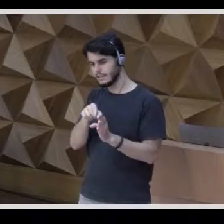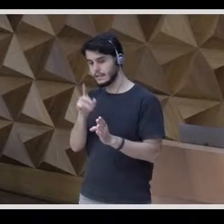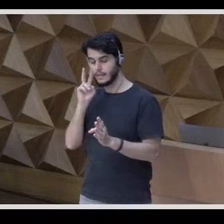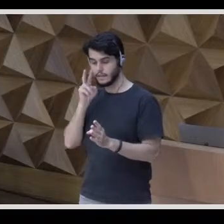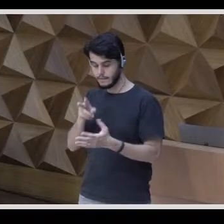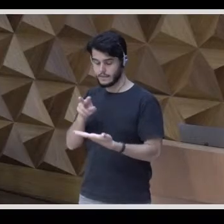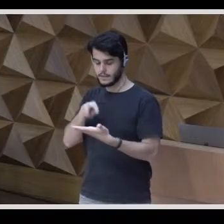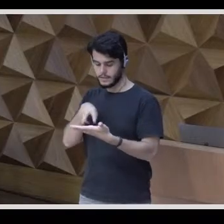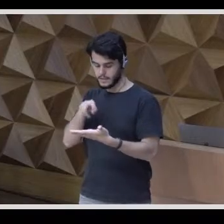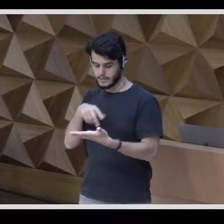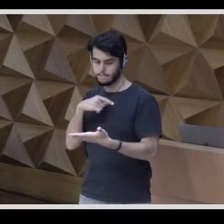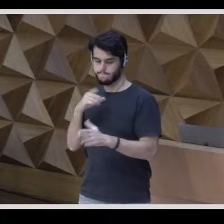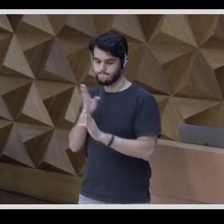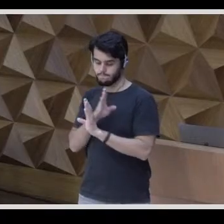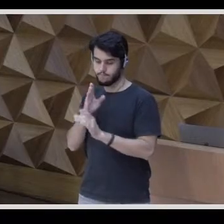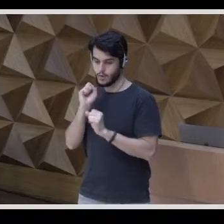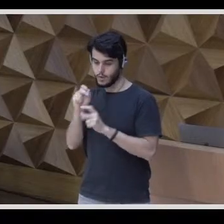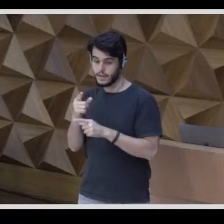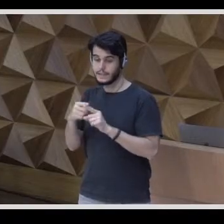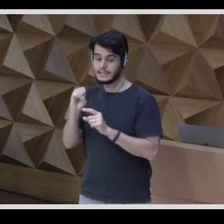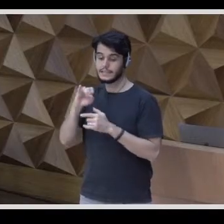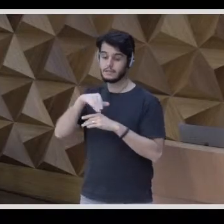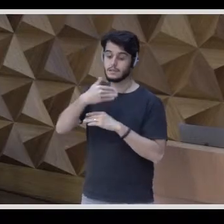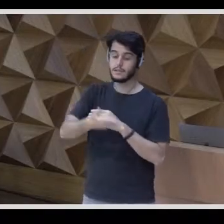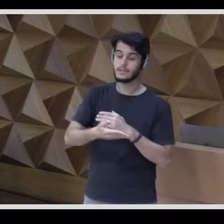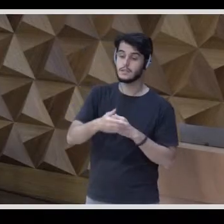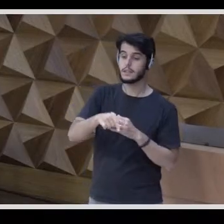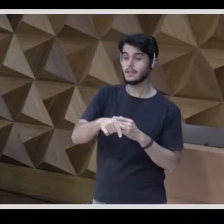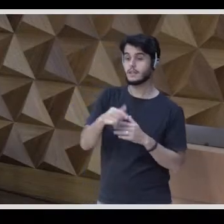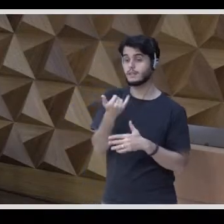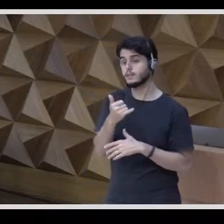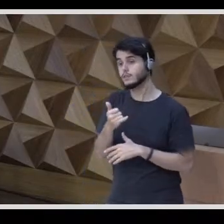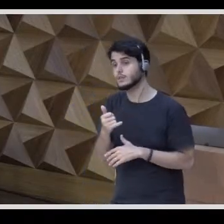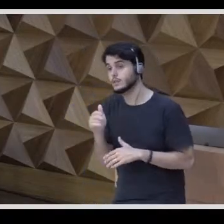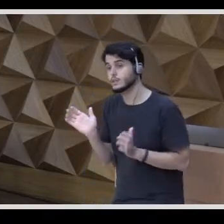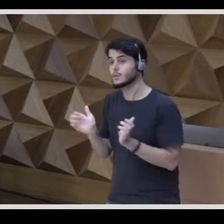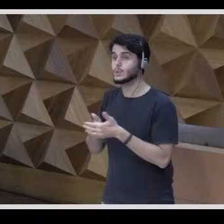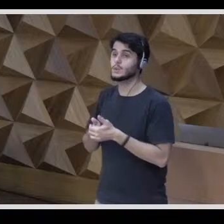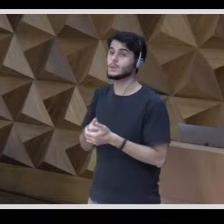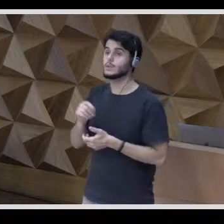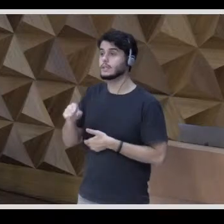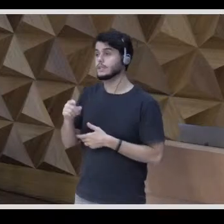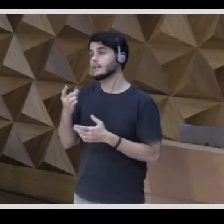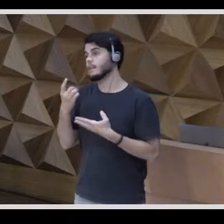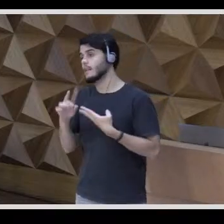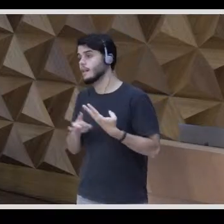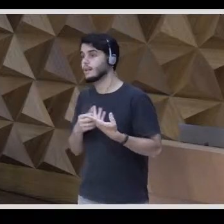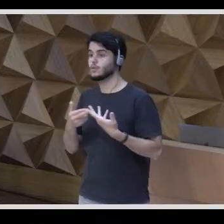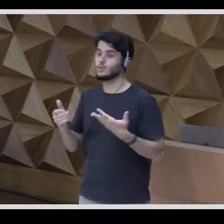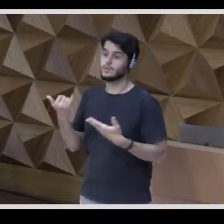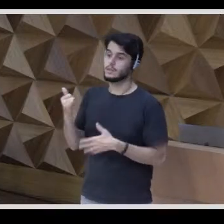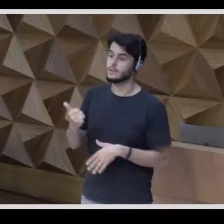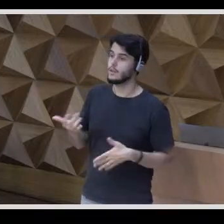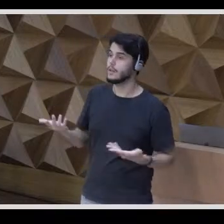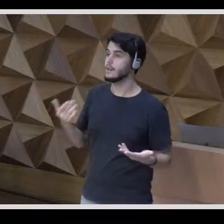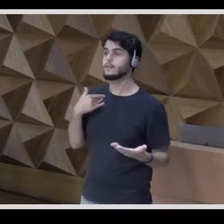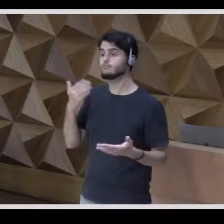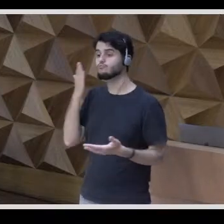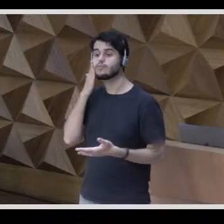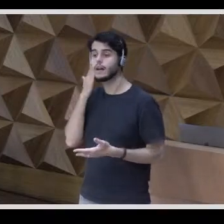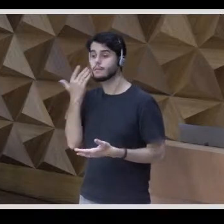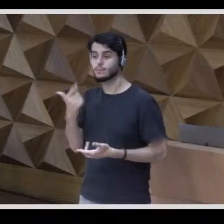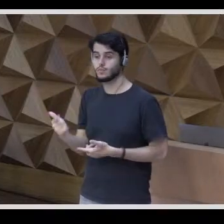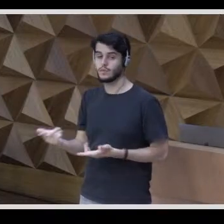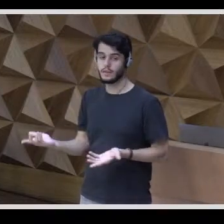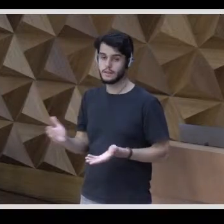for me, and this will be put into the phone. And I think very often they make we put seatbelts in, people didn't like that, but it